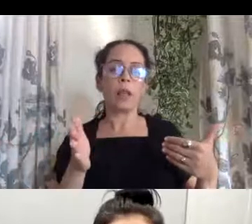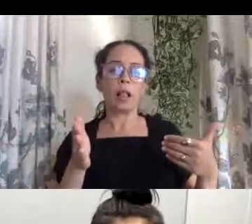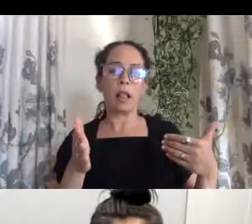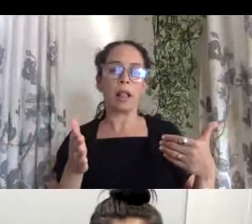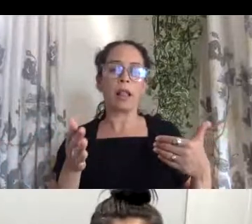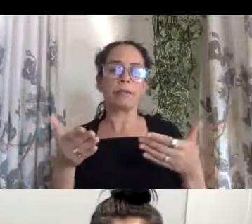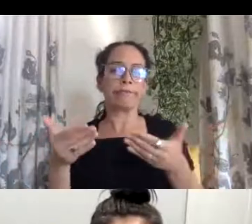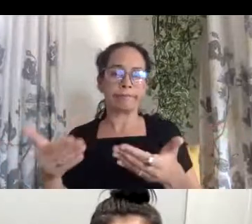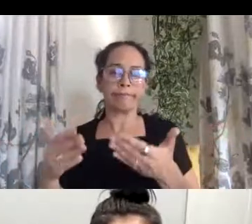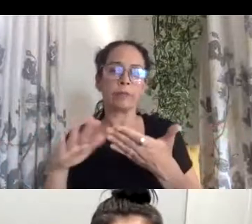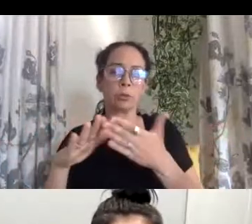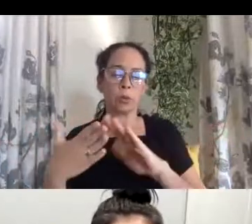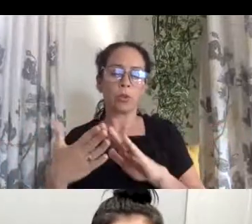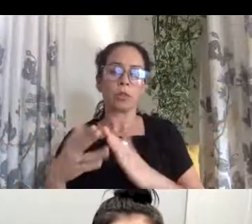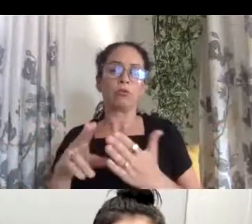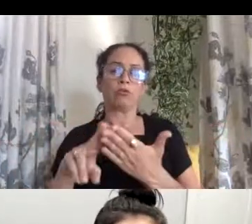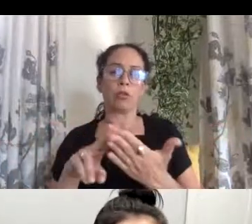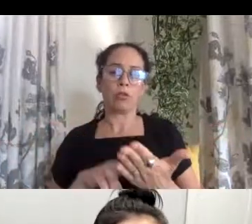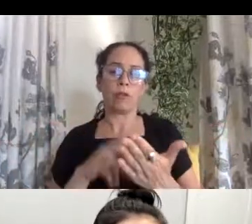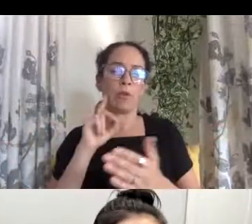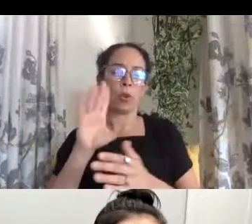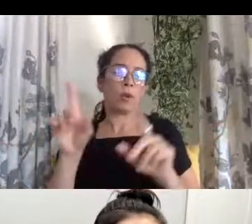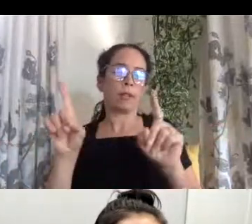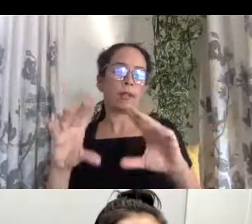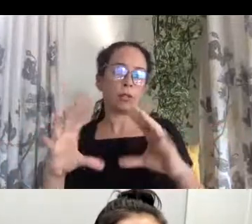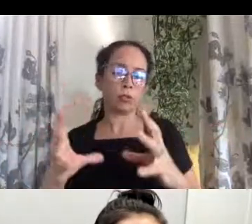community registration in your test group to do that.